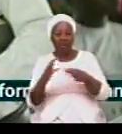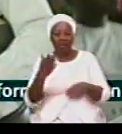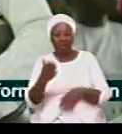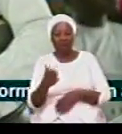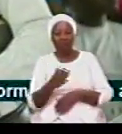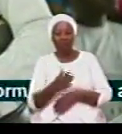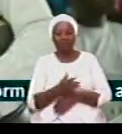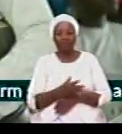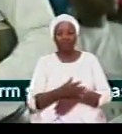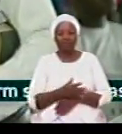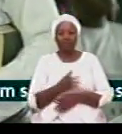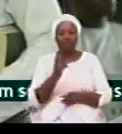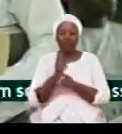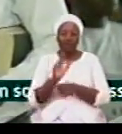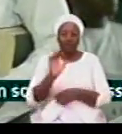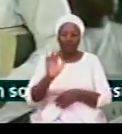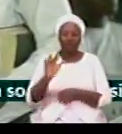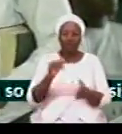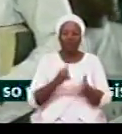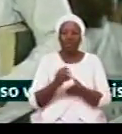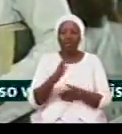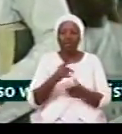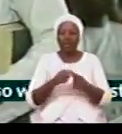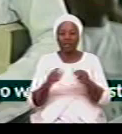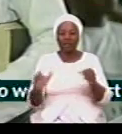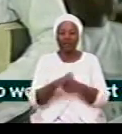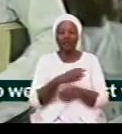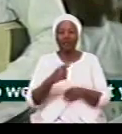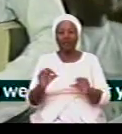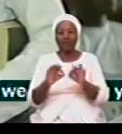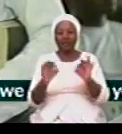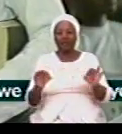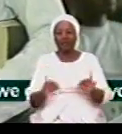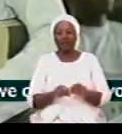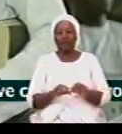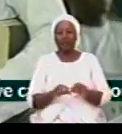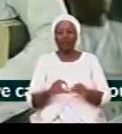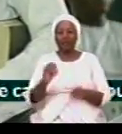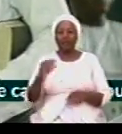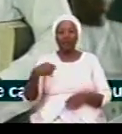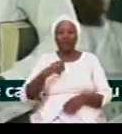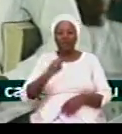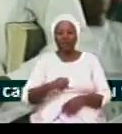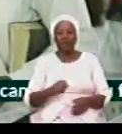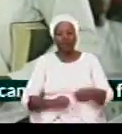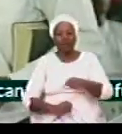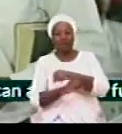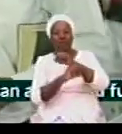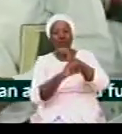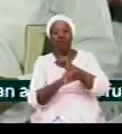form so we can assist you further in your new work with Christ.